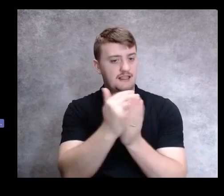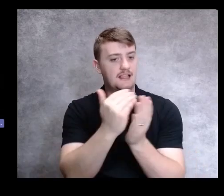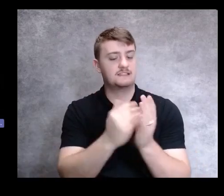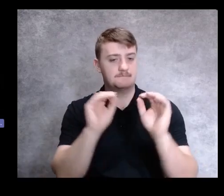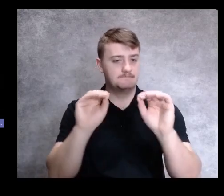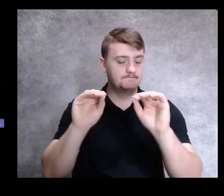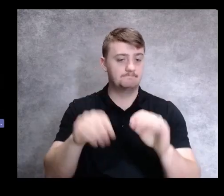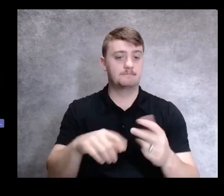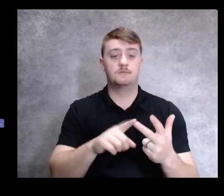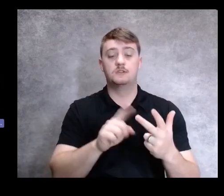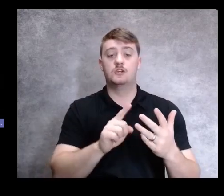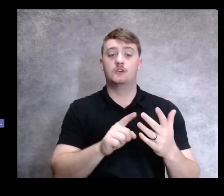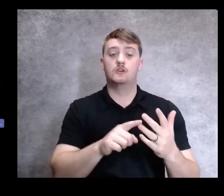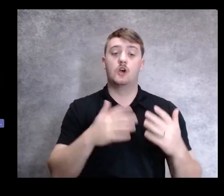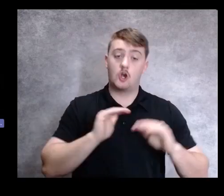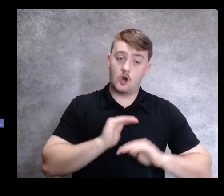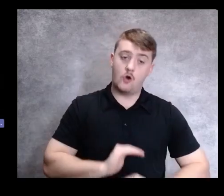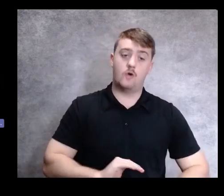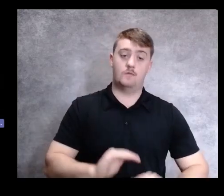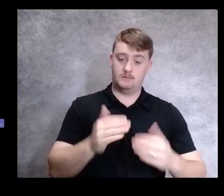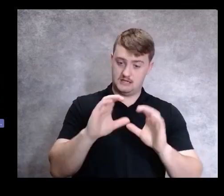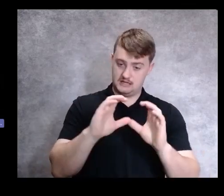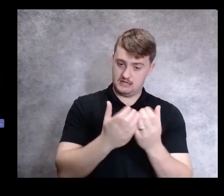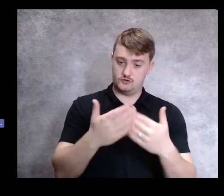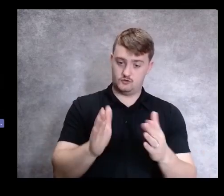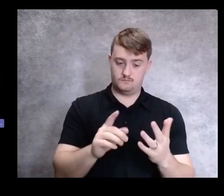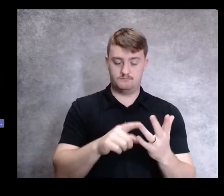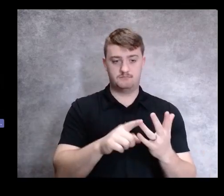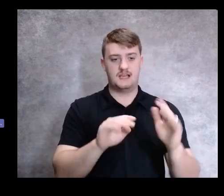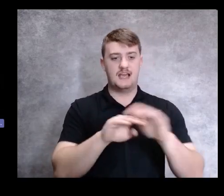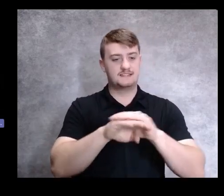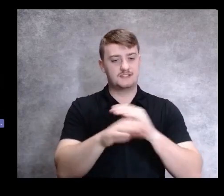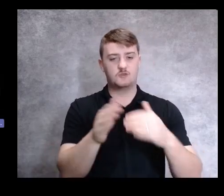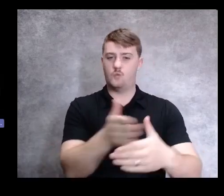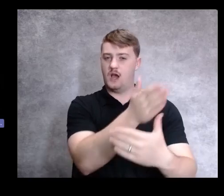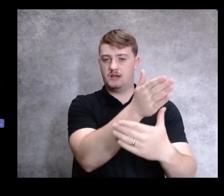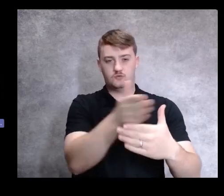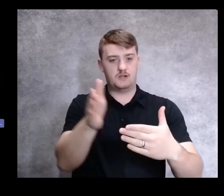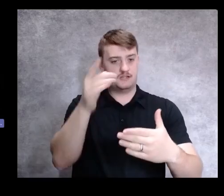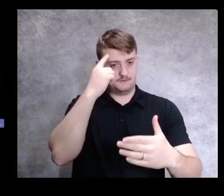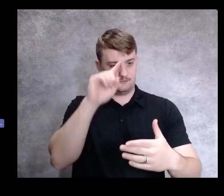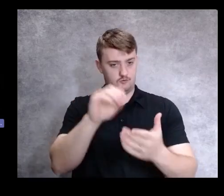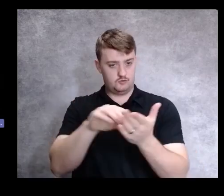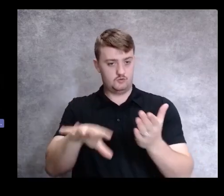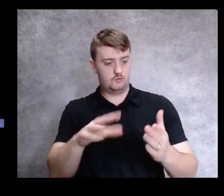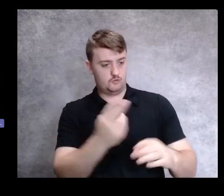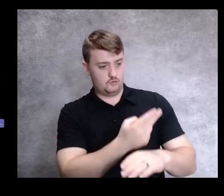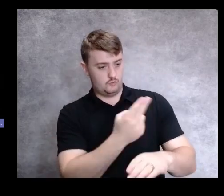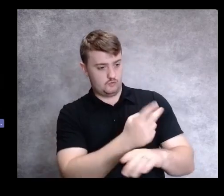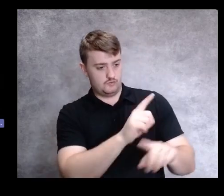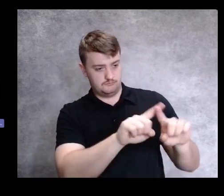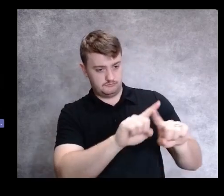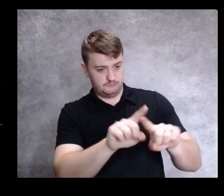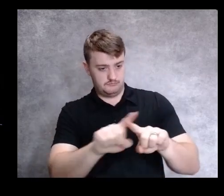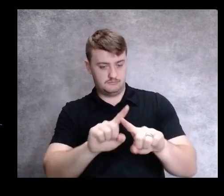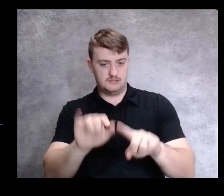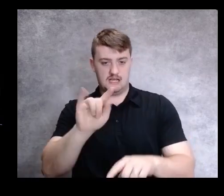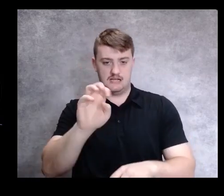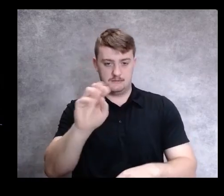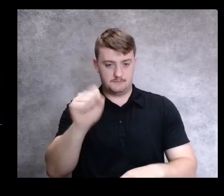calm classroom, and having access for a wide range of students to utilize sensory supportive items.